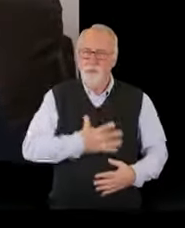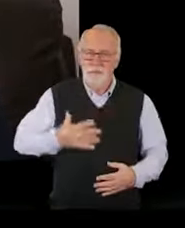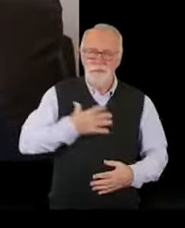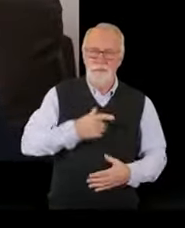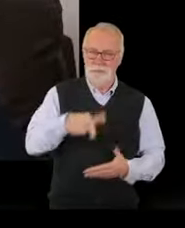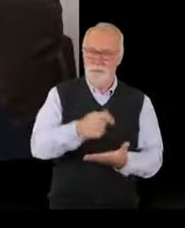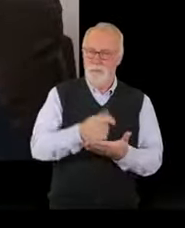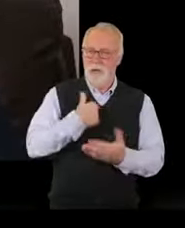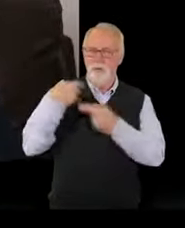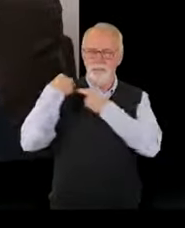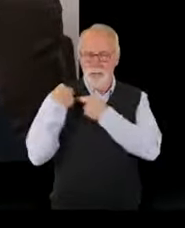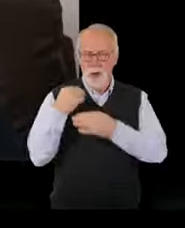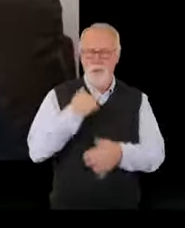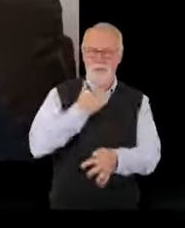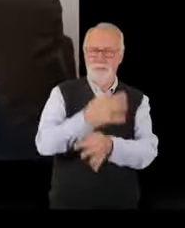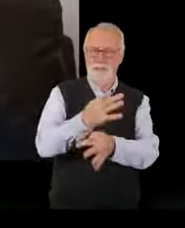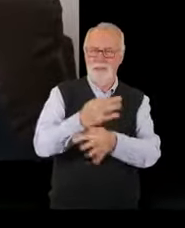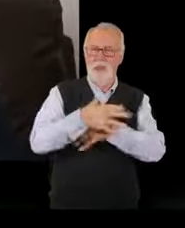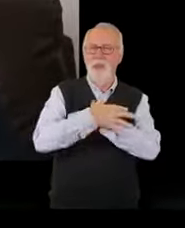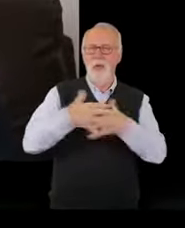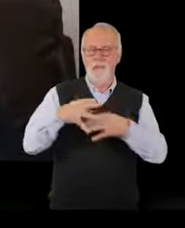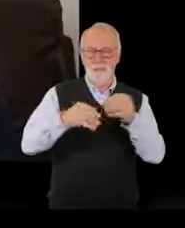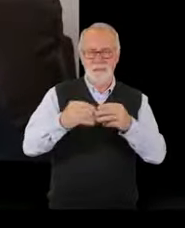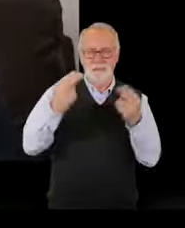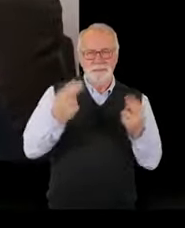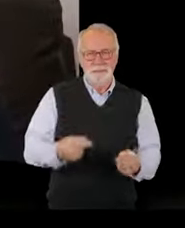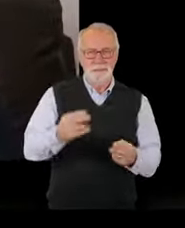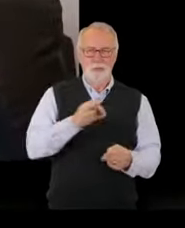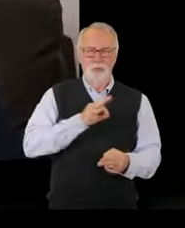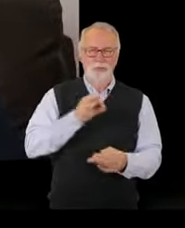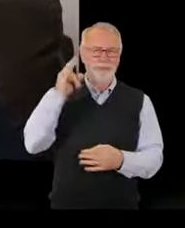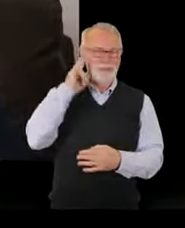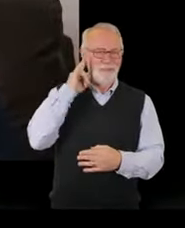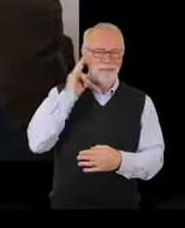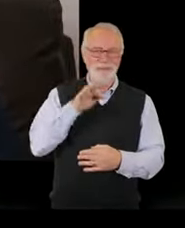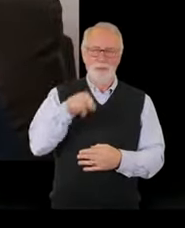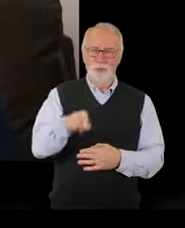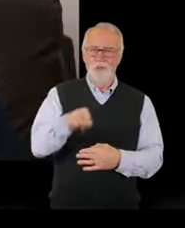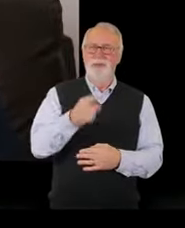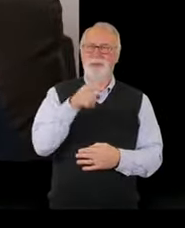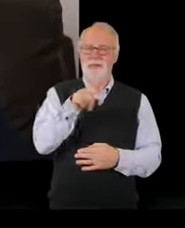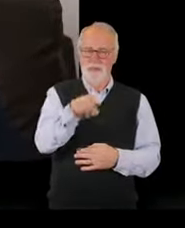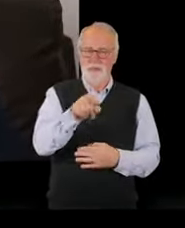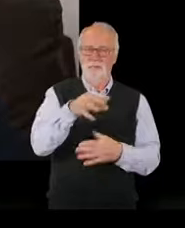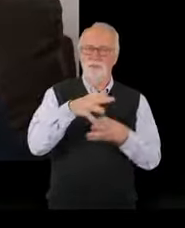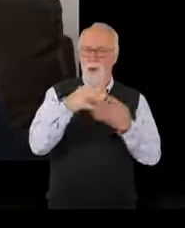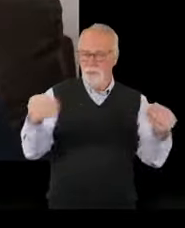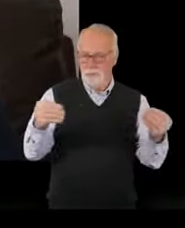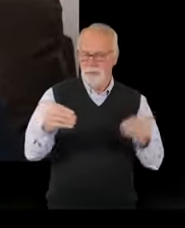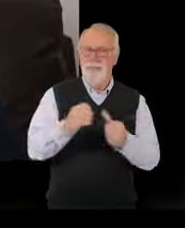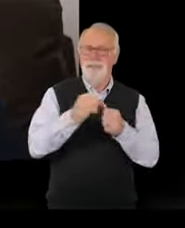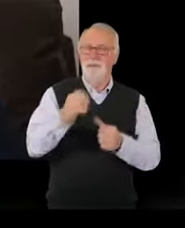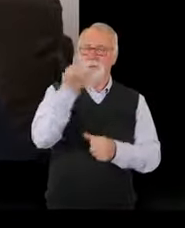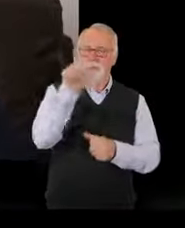Because I had worries at the time. I would rely on my dad a lot for things that needed good